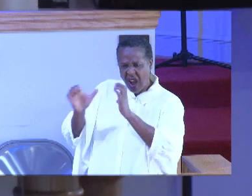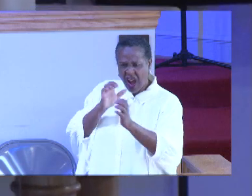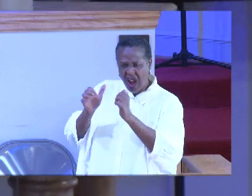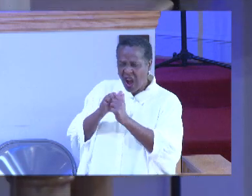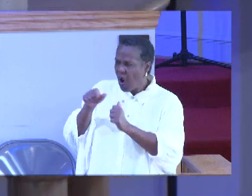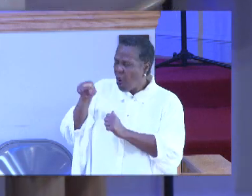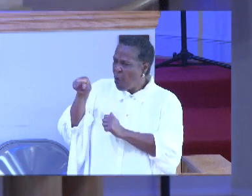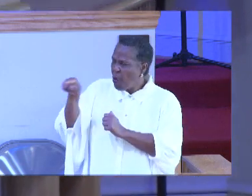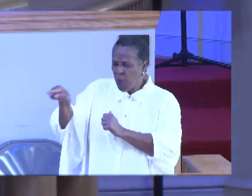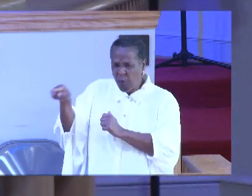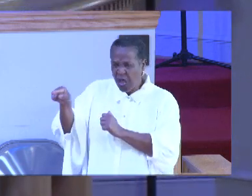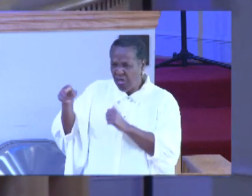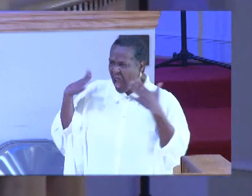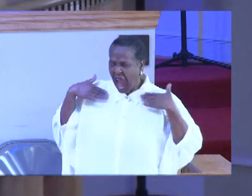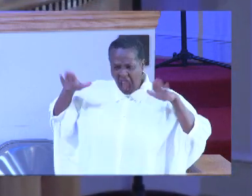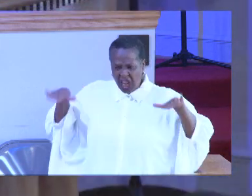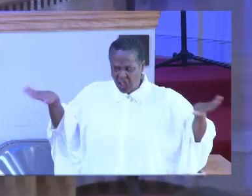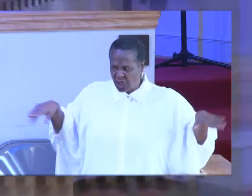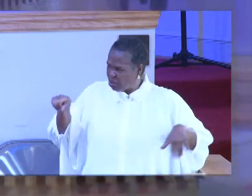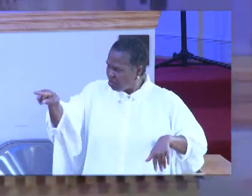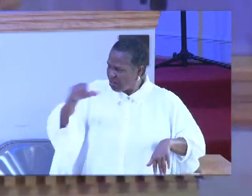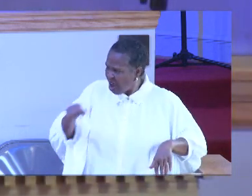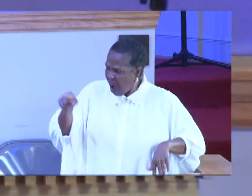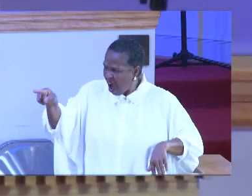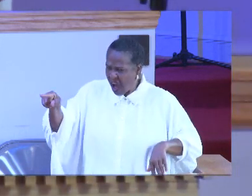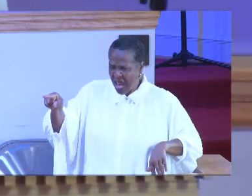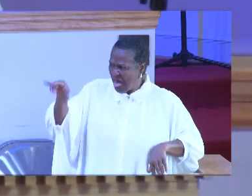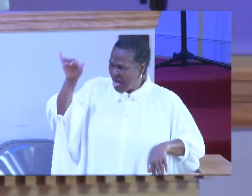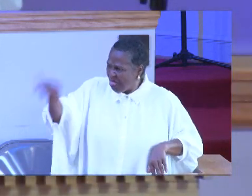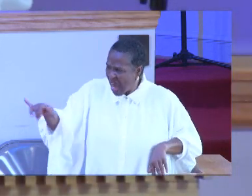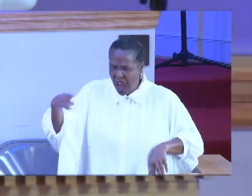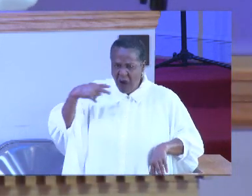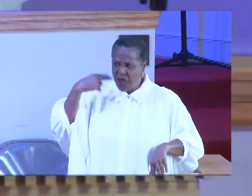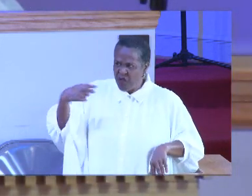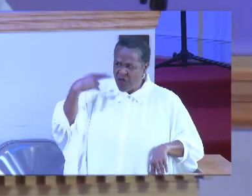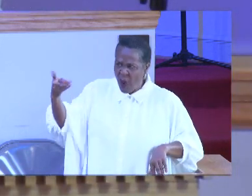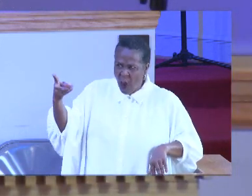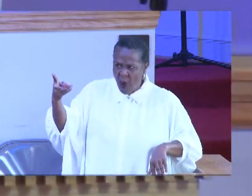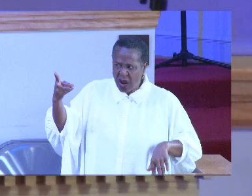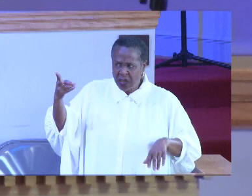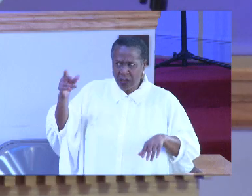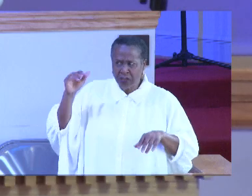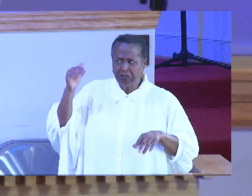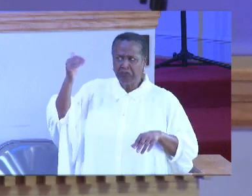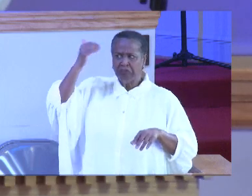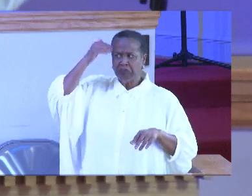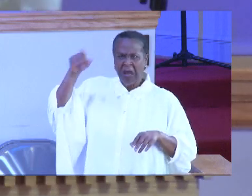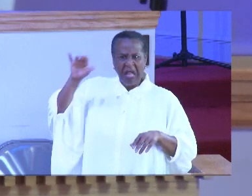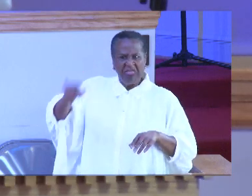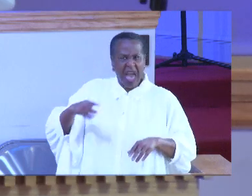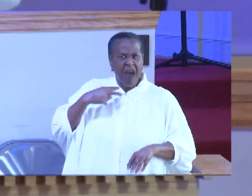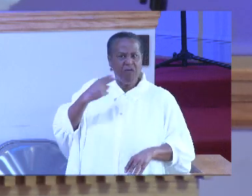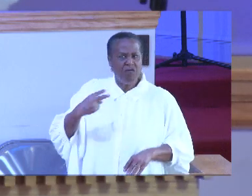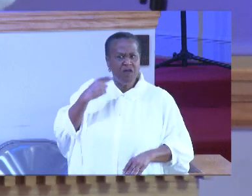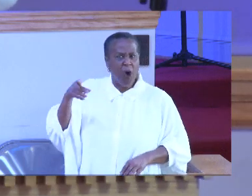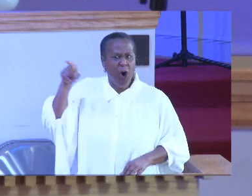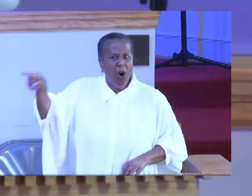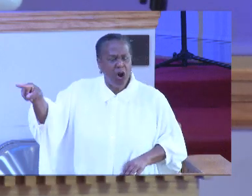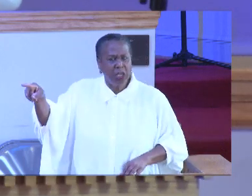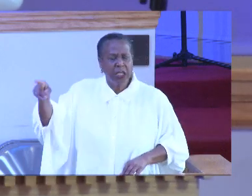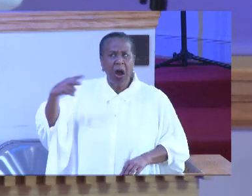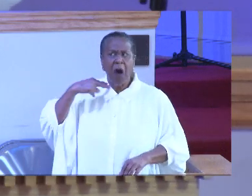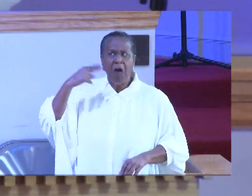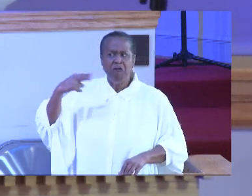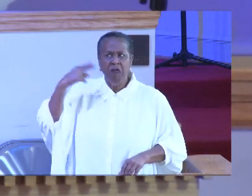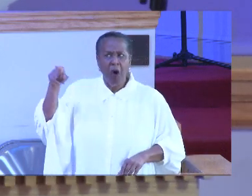any longer with angels. This voice is no ordinary voice. This voice is the voice